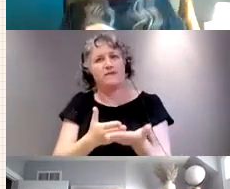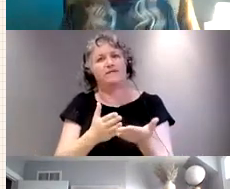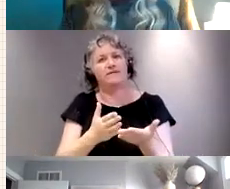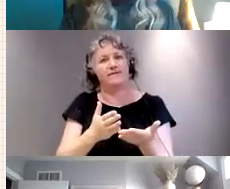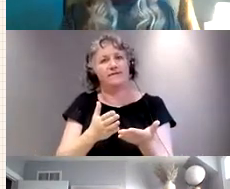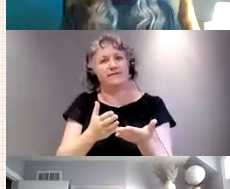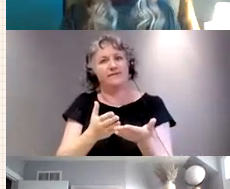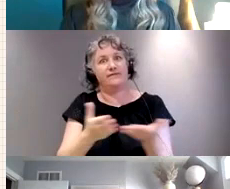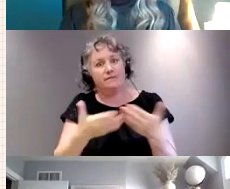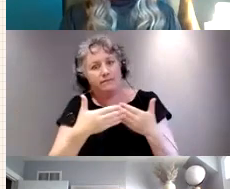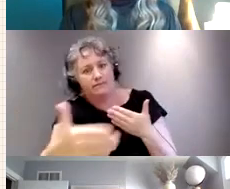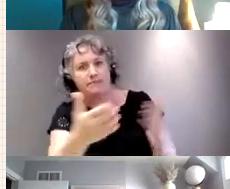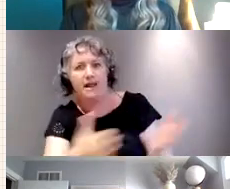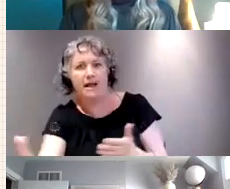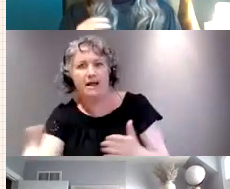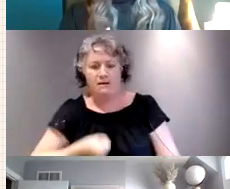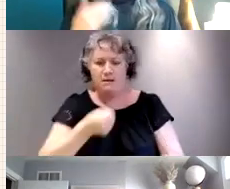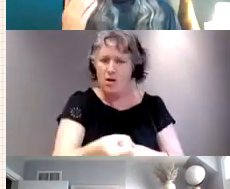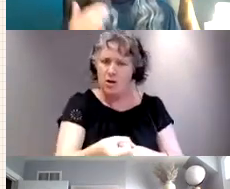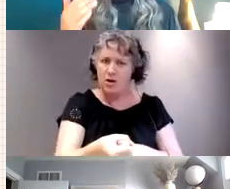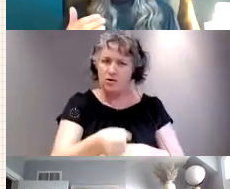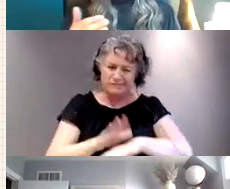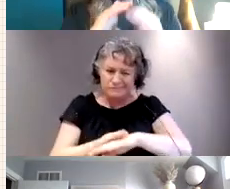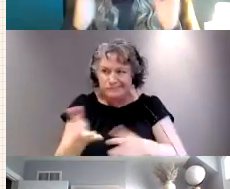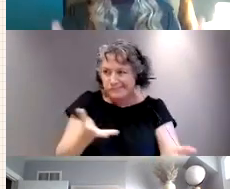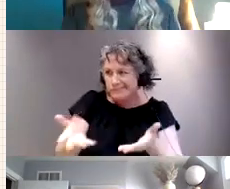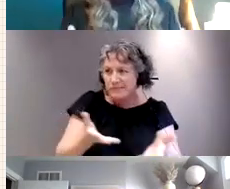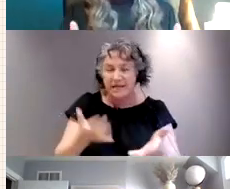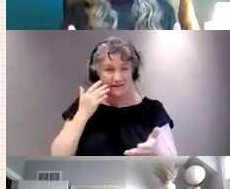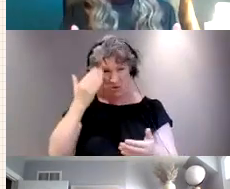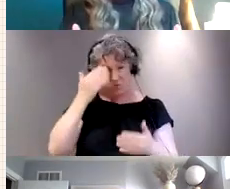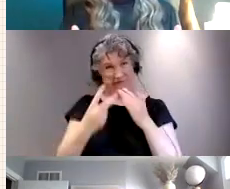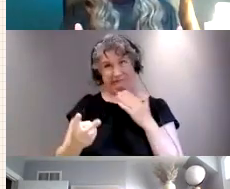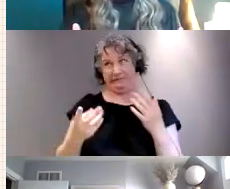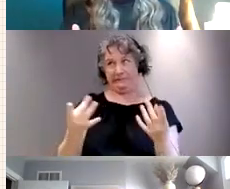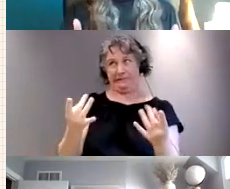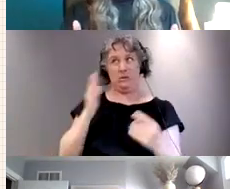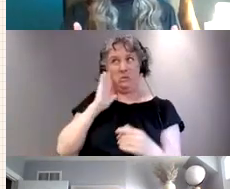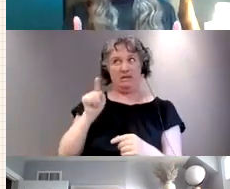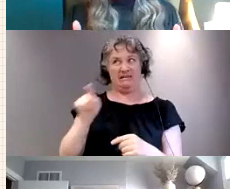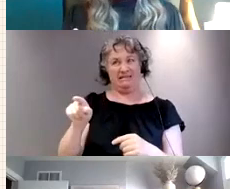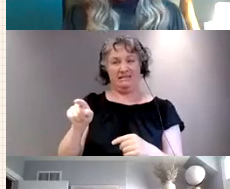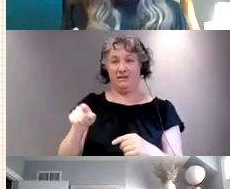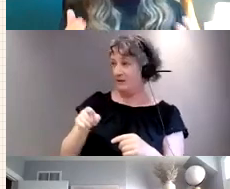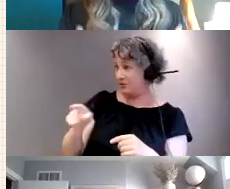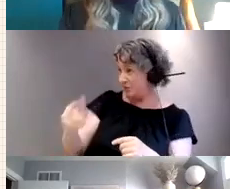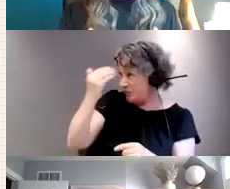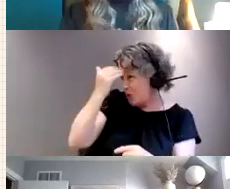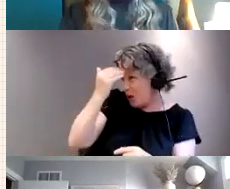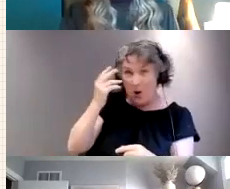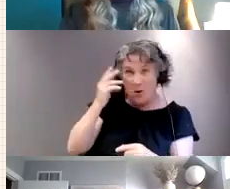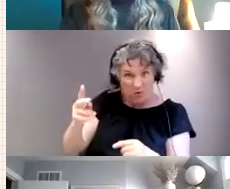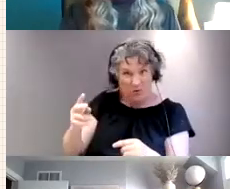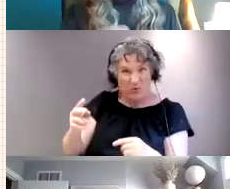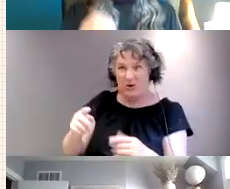know there's something that's going to be contentious, is trying to say, look, what's going to start, right? If